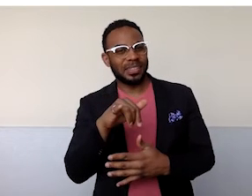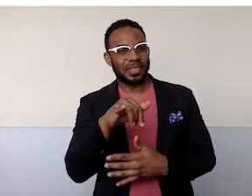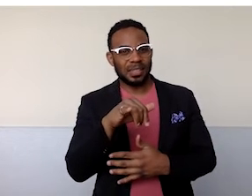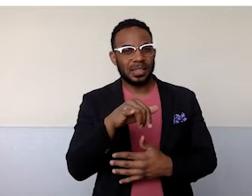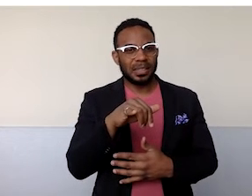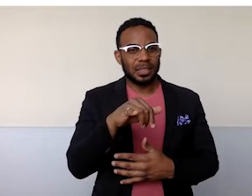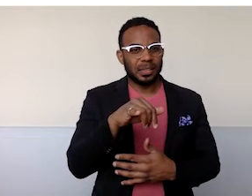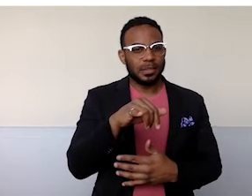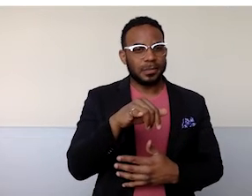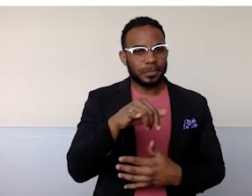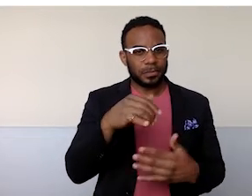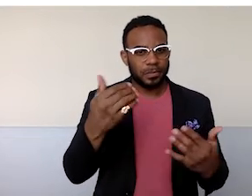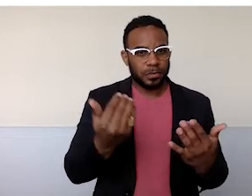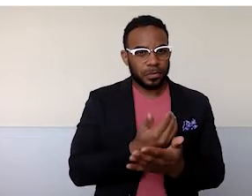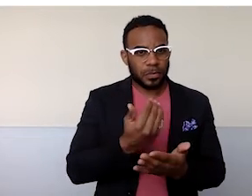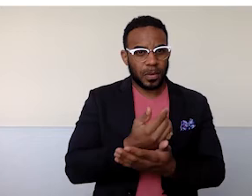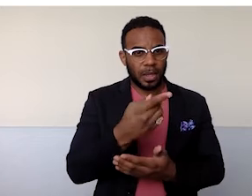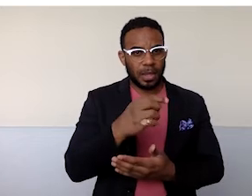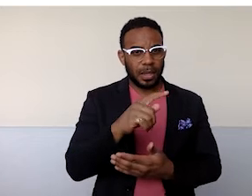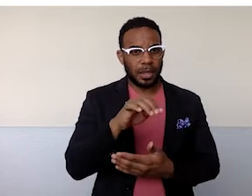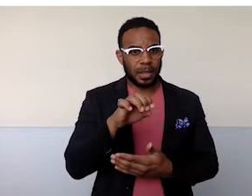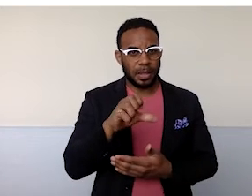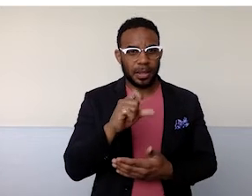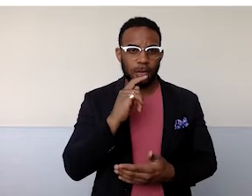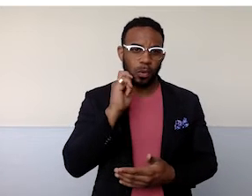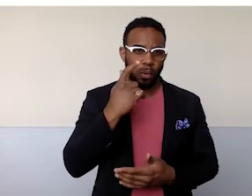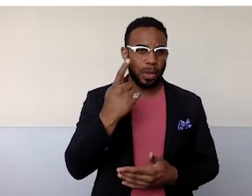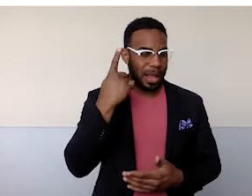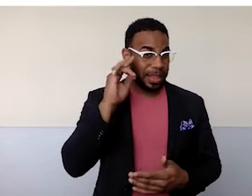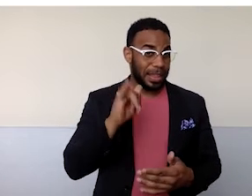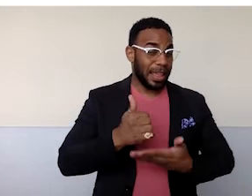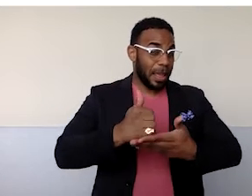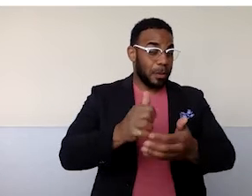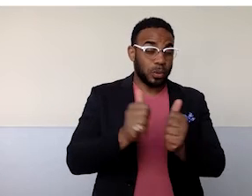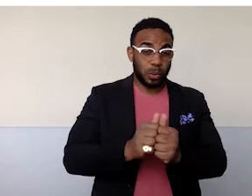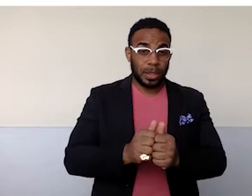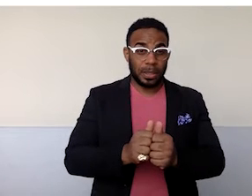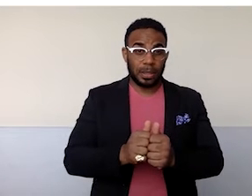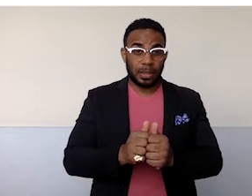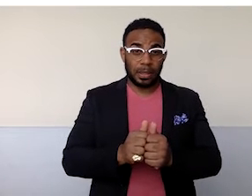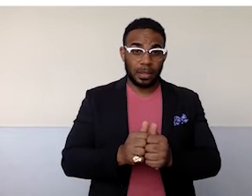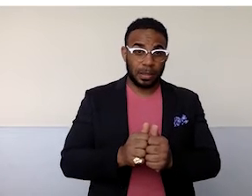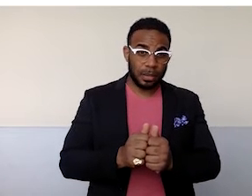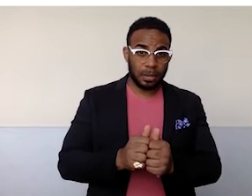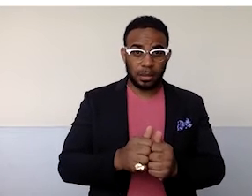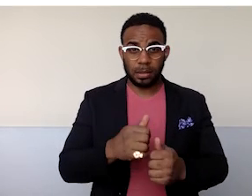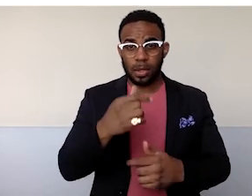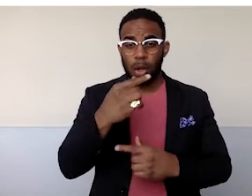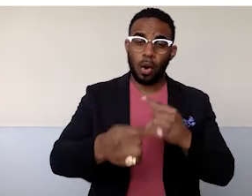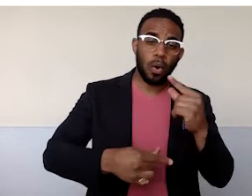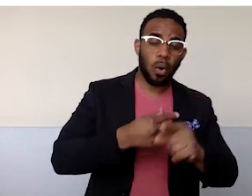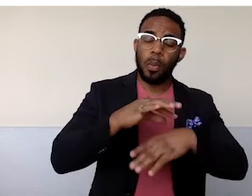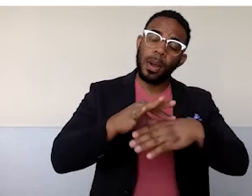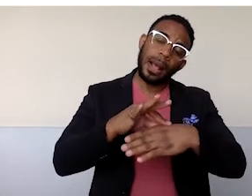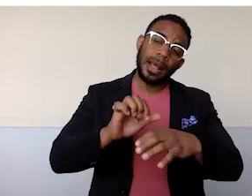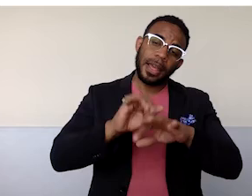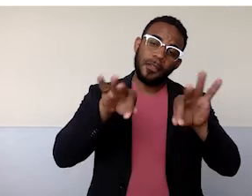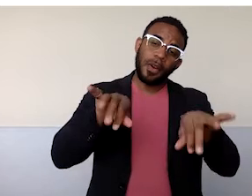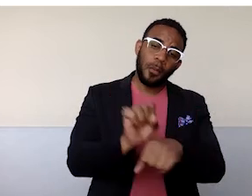CMS is really a cool one because number one, it helps you with a global content delivery